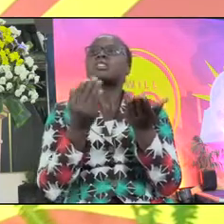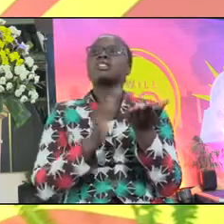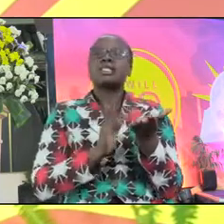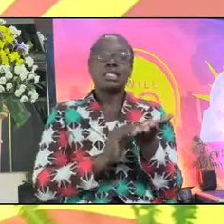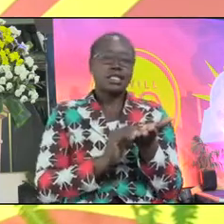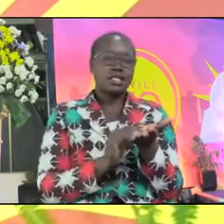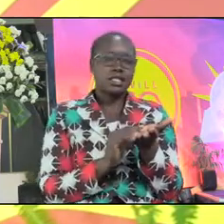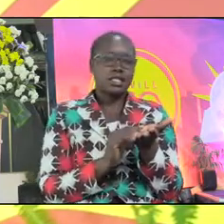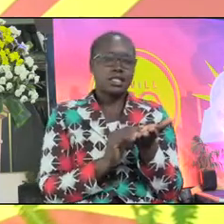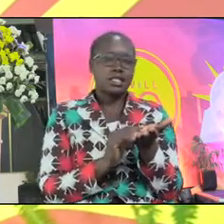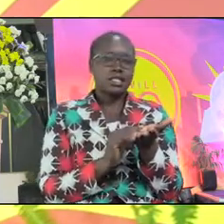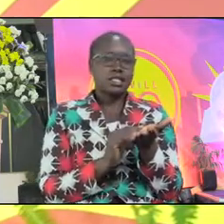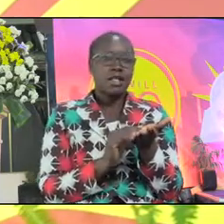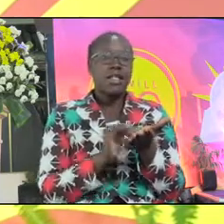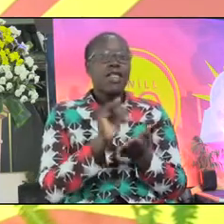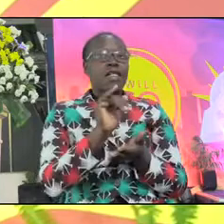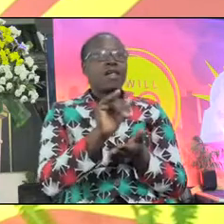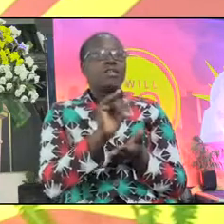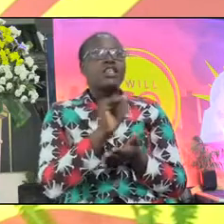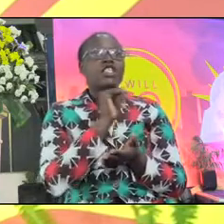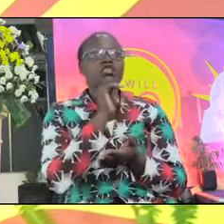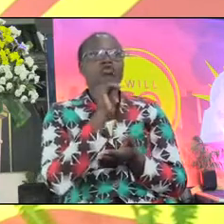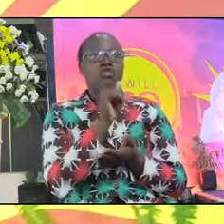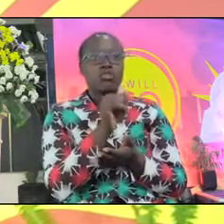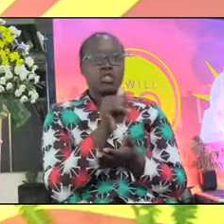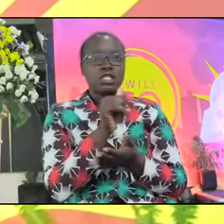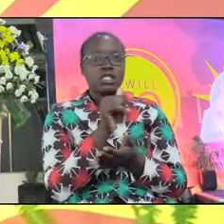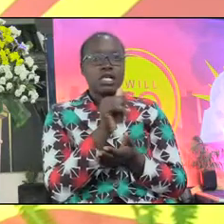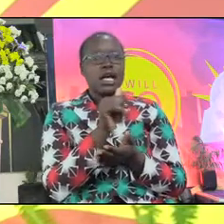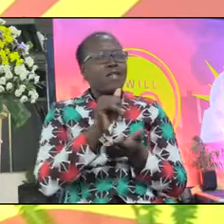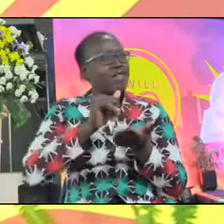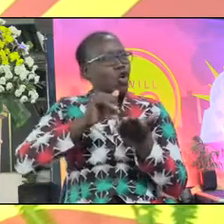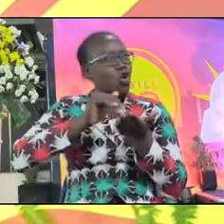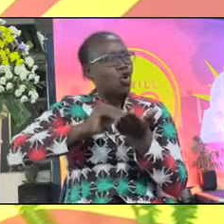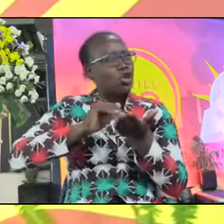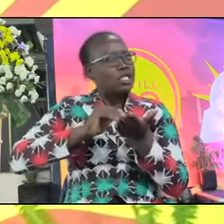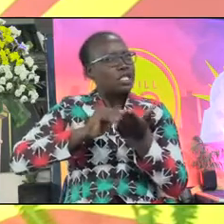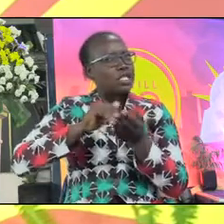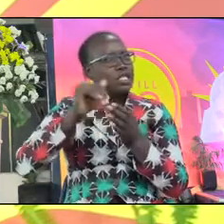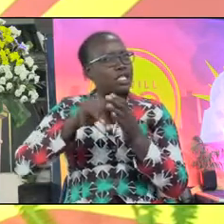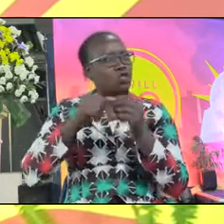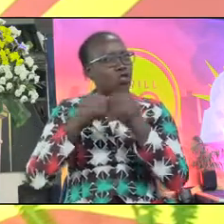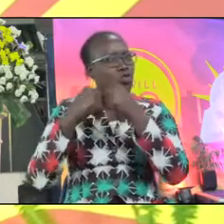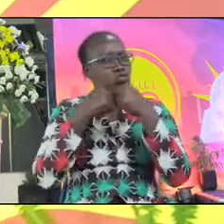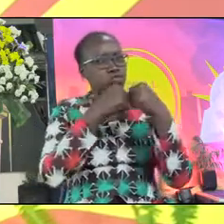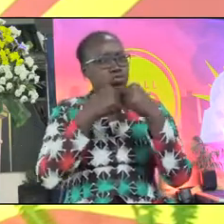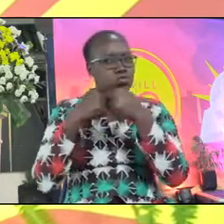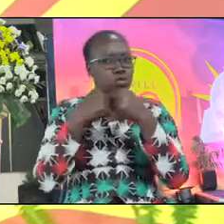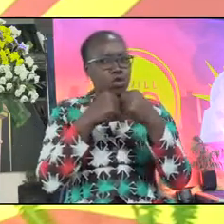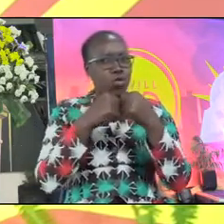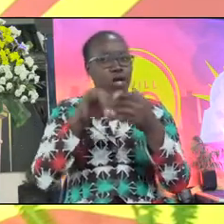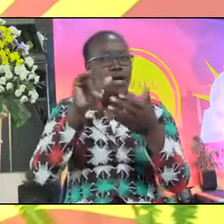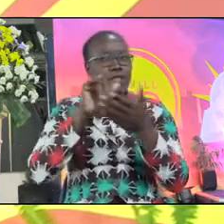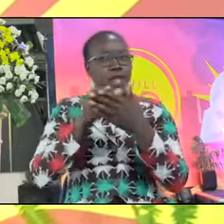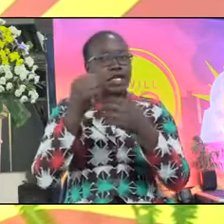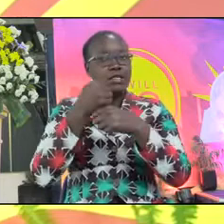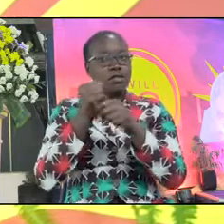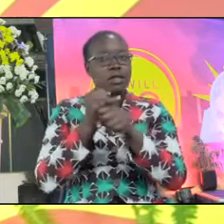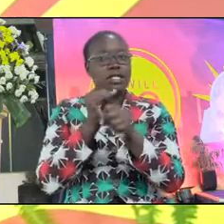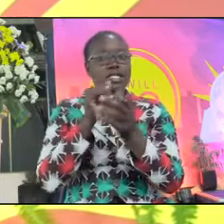suggest that it's not the contents of your storm that makes